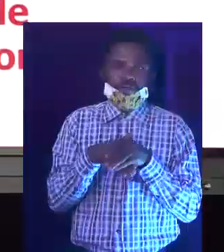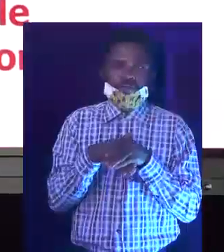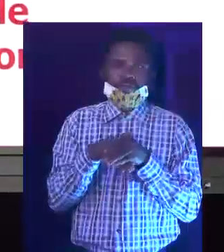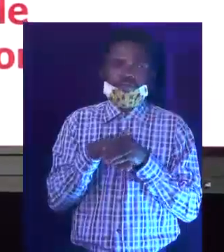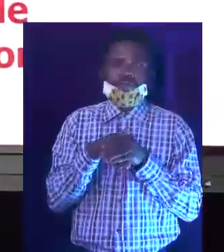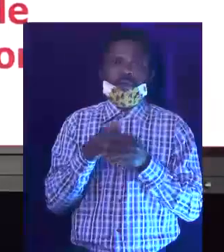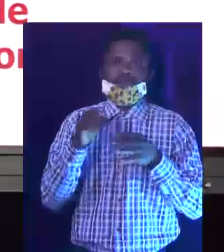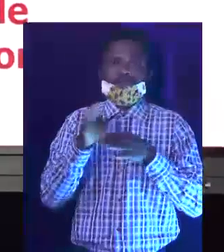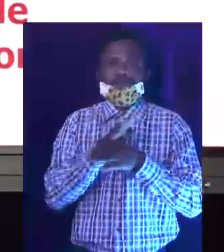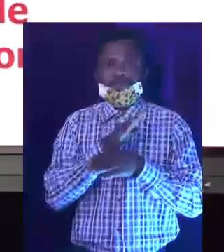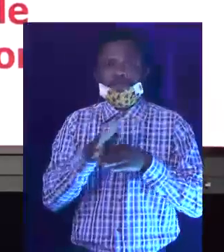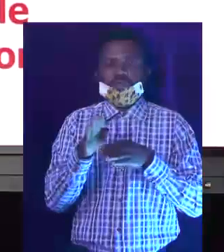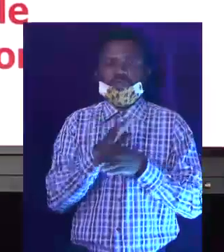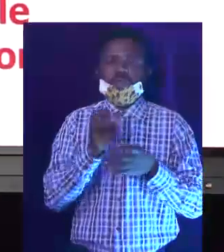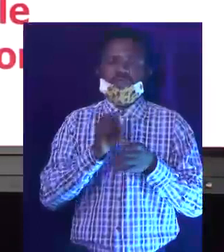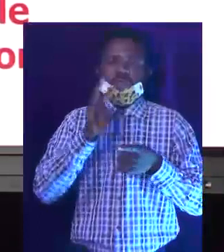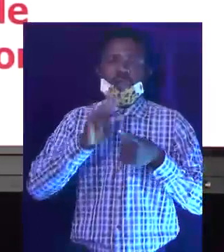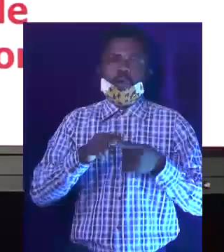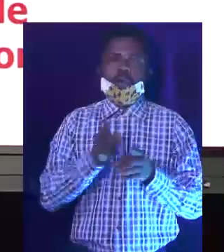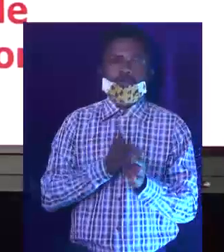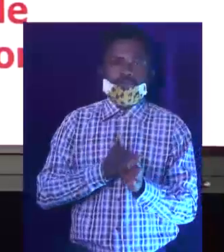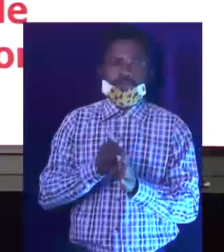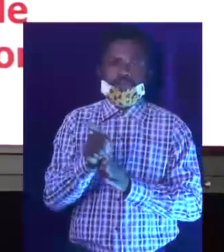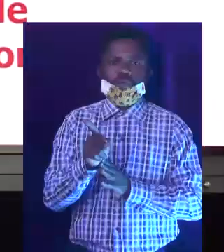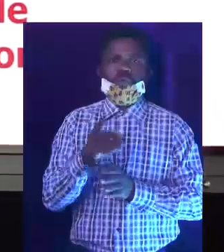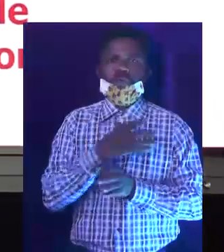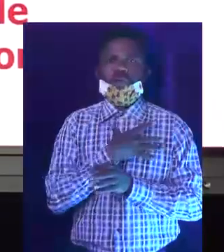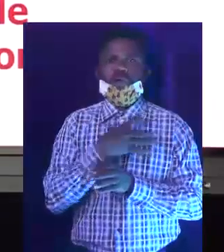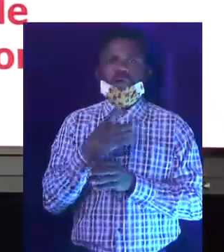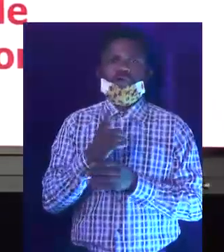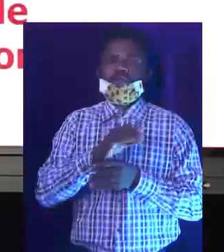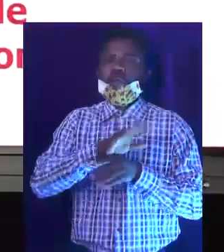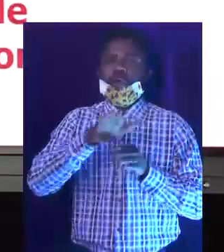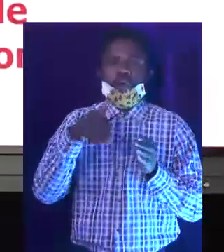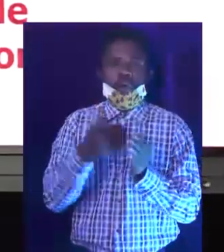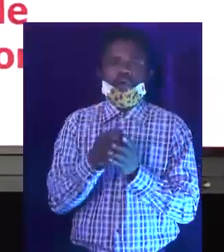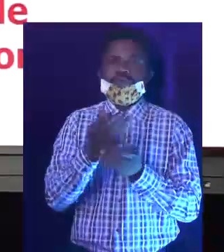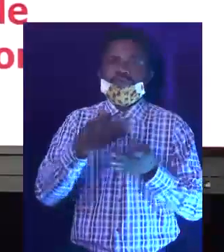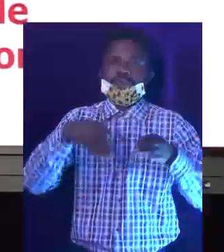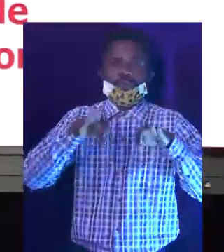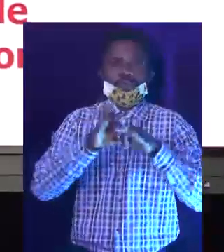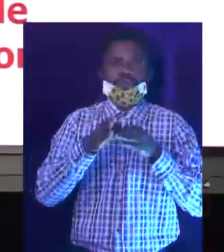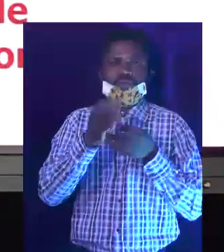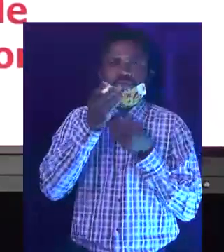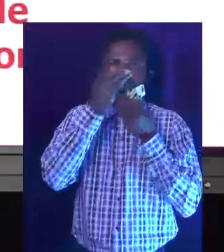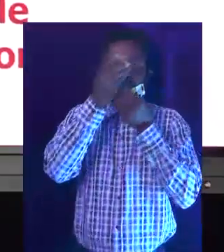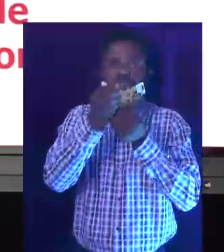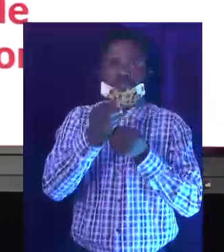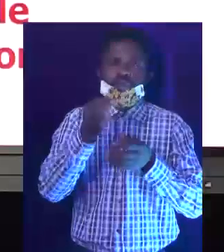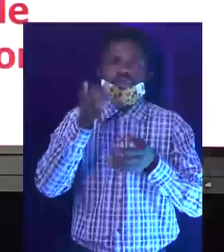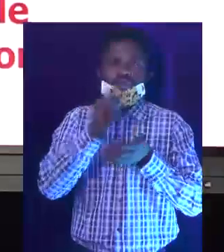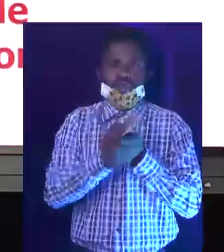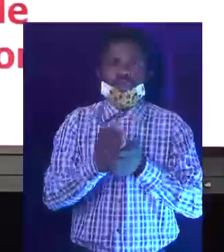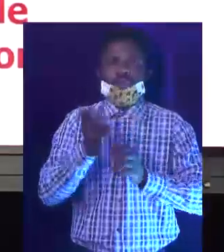marriage, business or career progression, and all other vital information